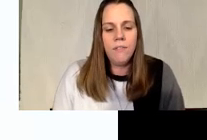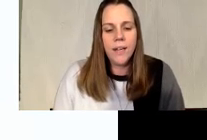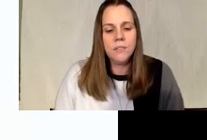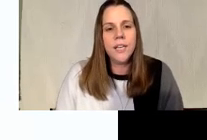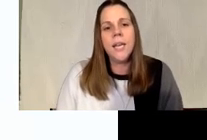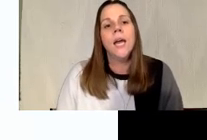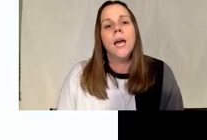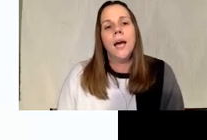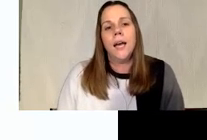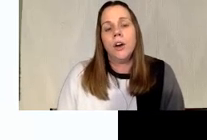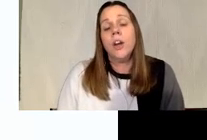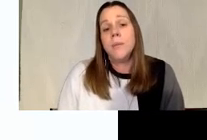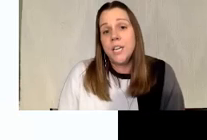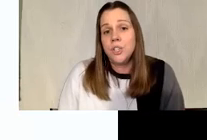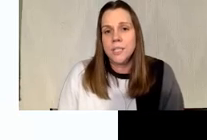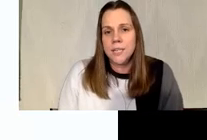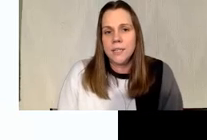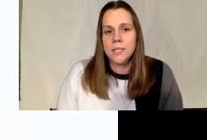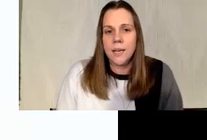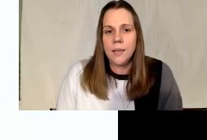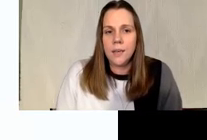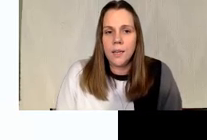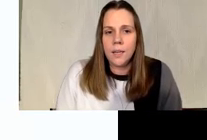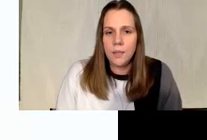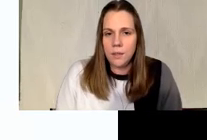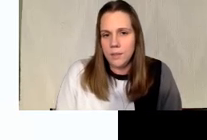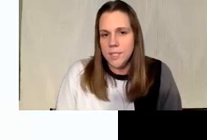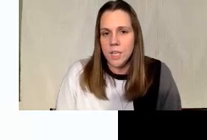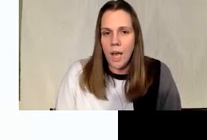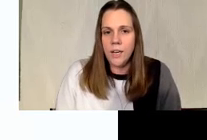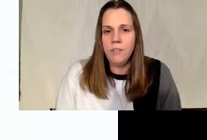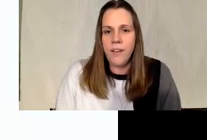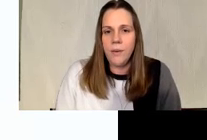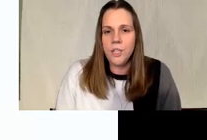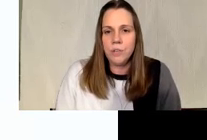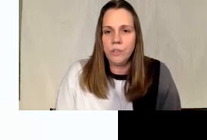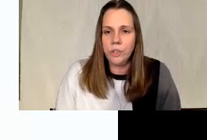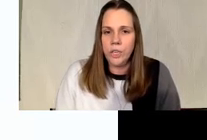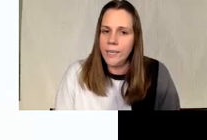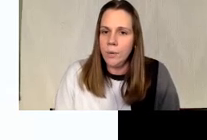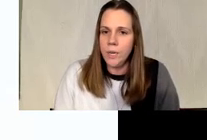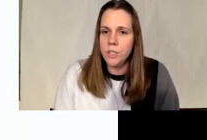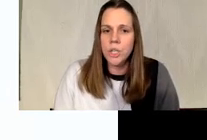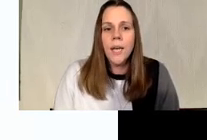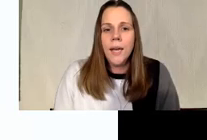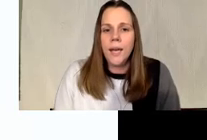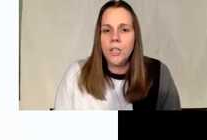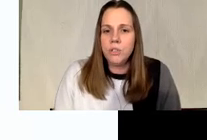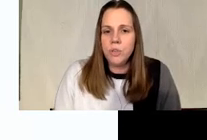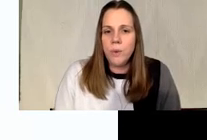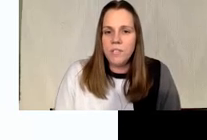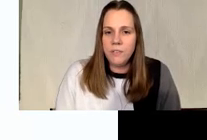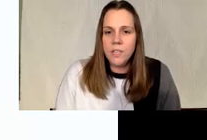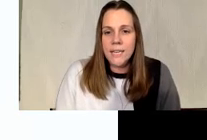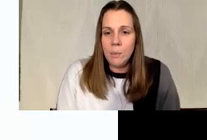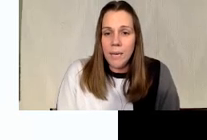communicate effectively are imitation skills, and this is a cognitive foundation for learning language. Children